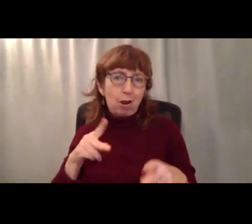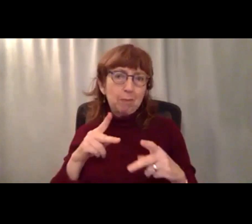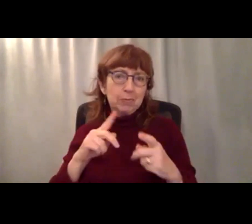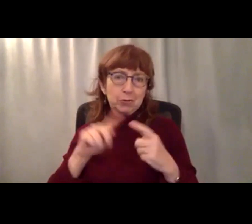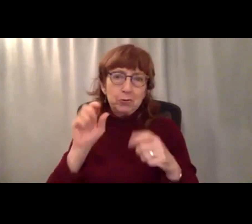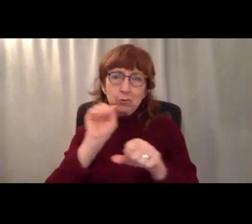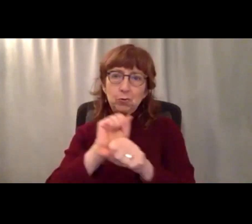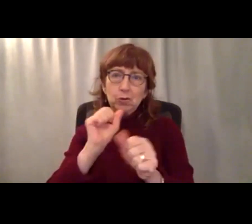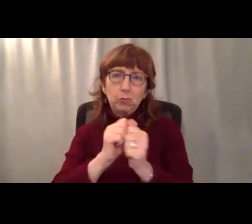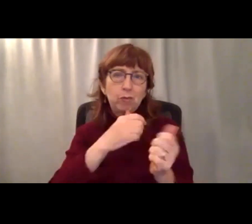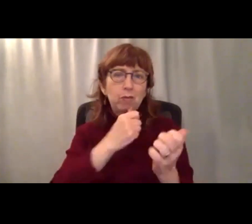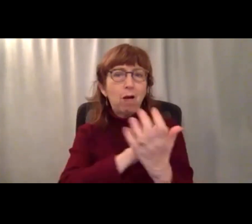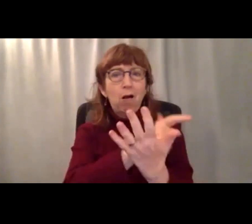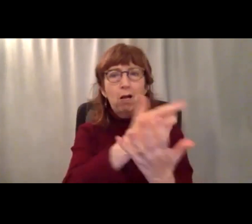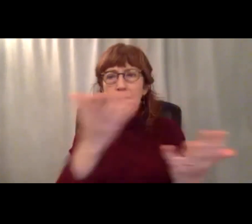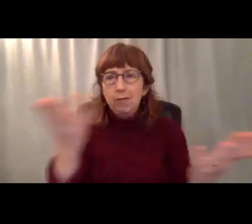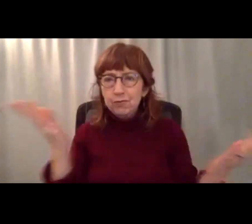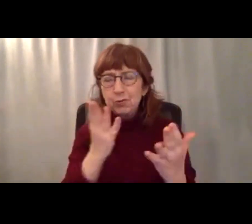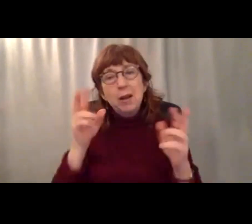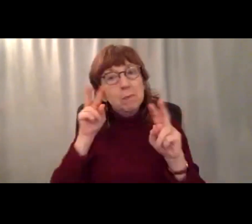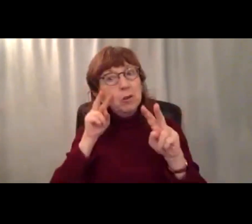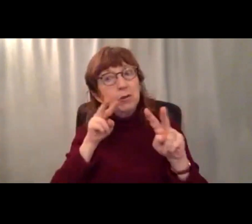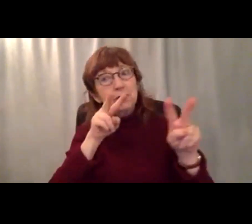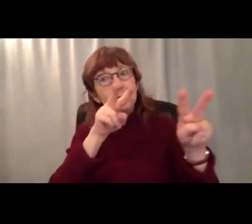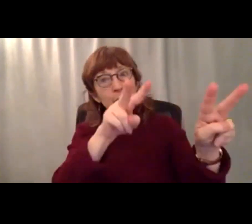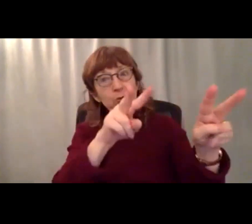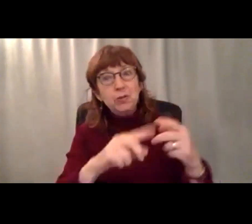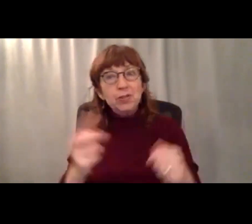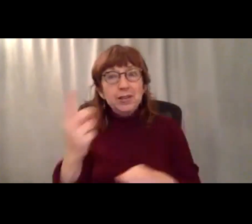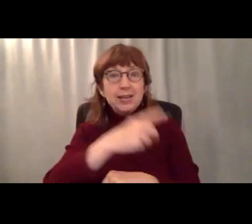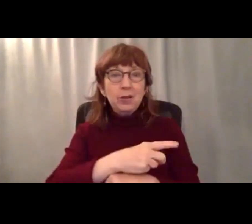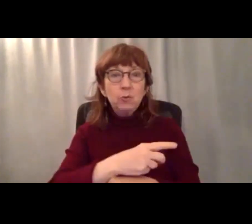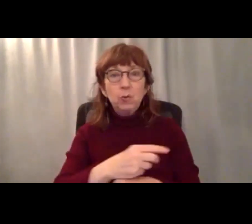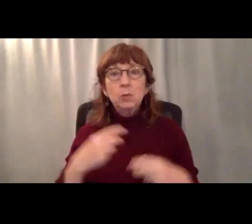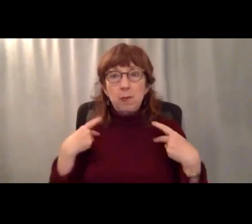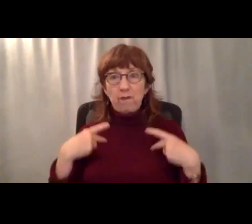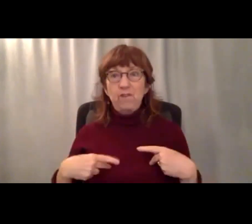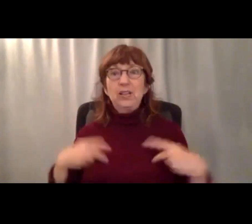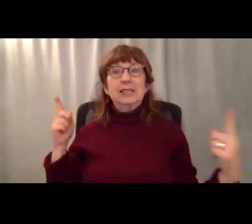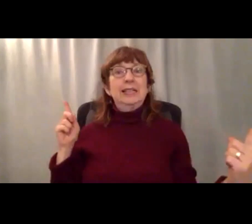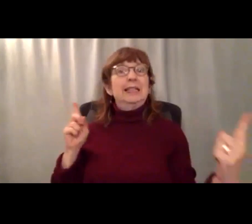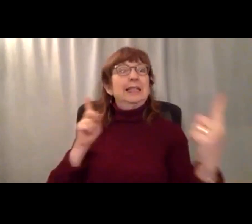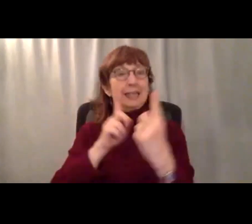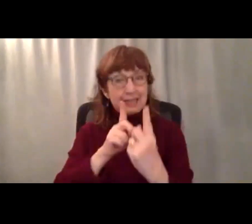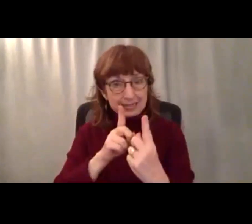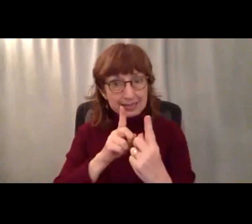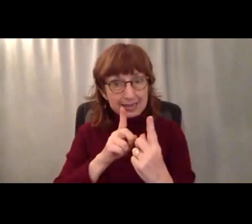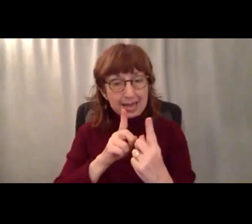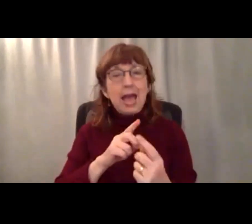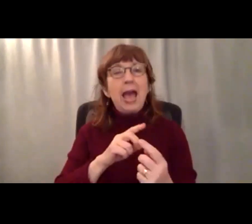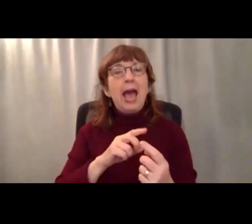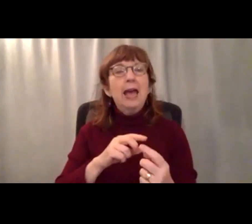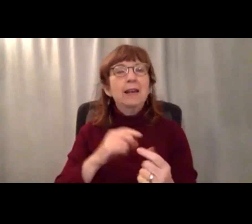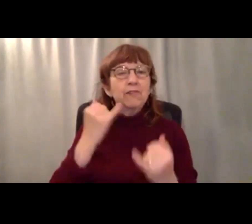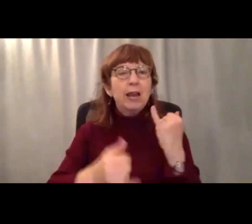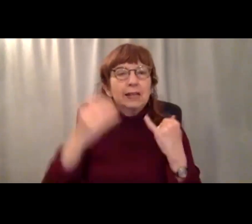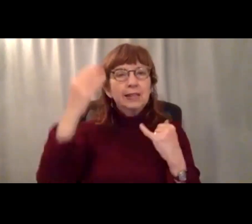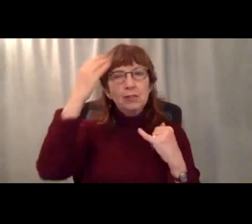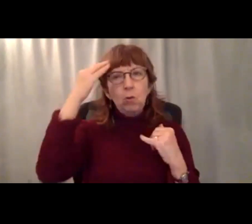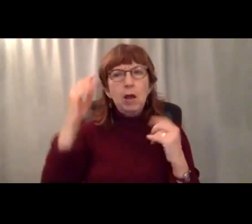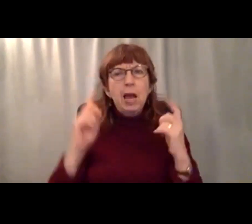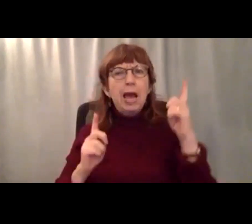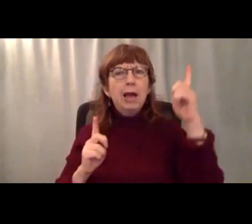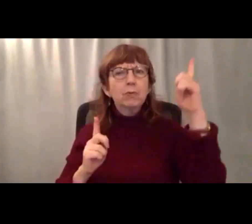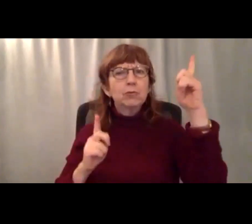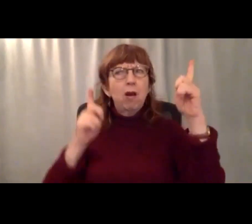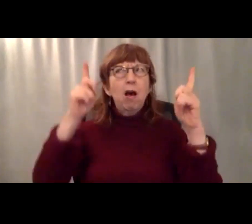you. And I'm really looking forward to the day when we will physically get together and finally know for sure how tall we